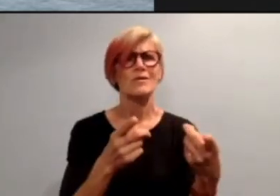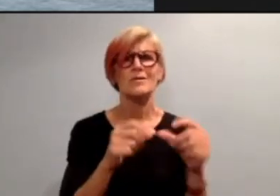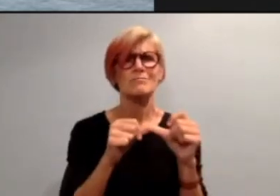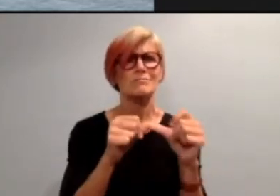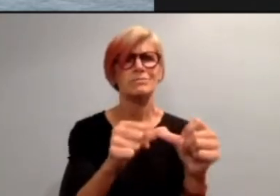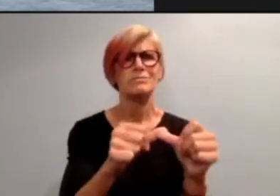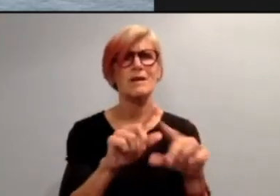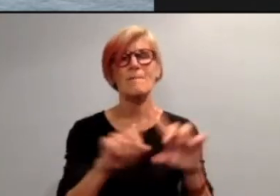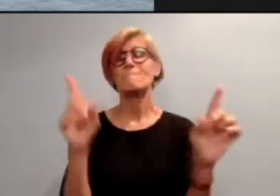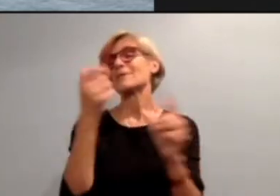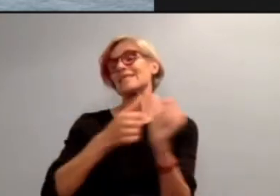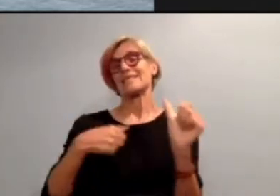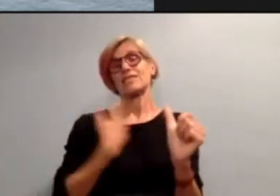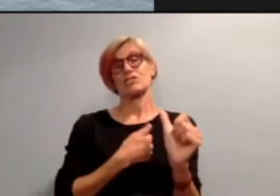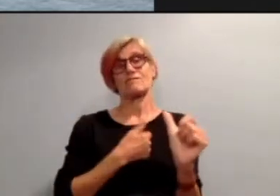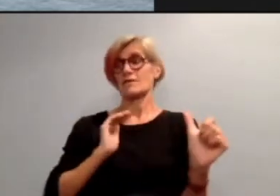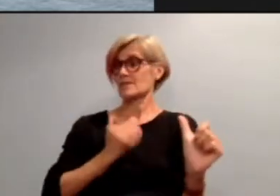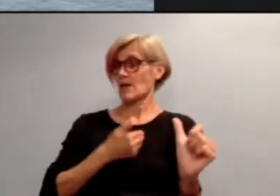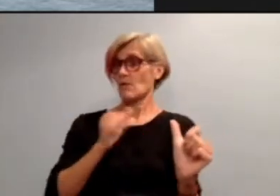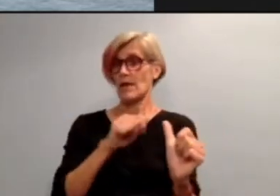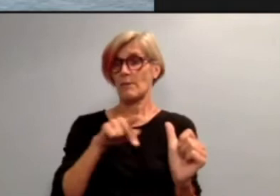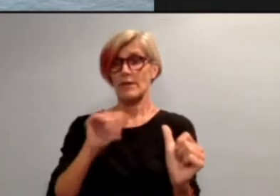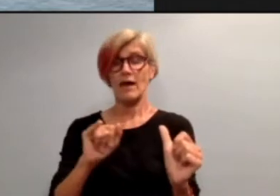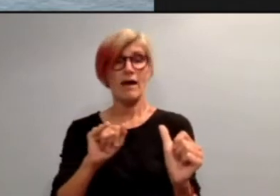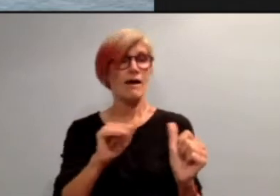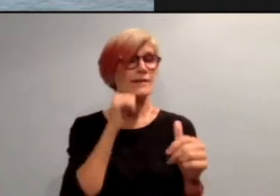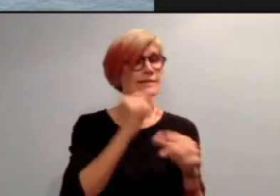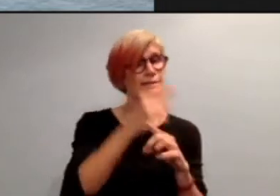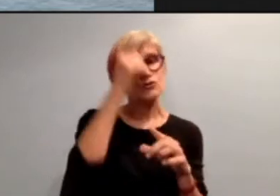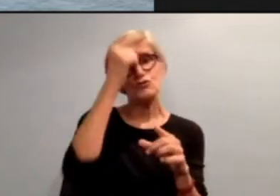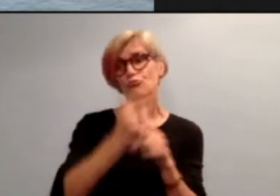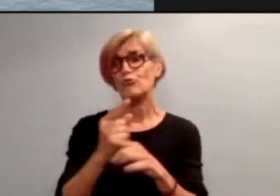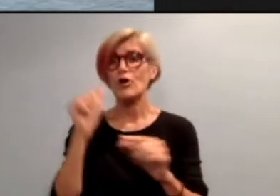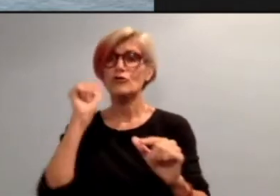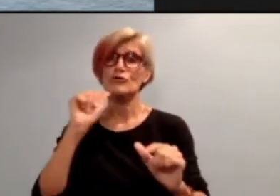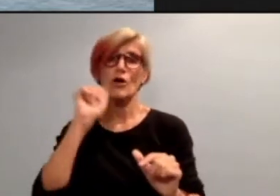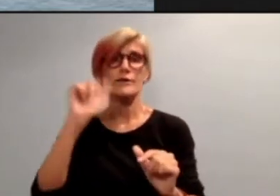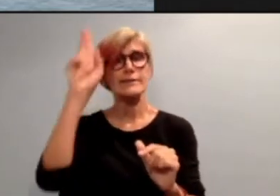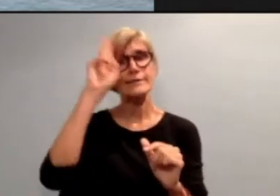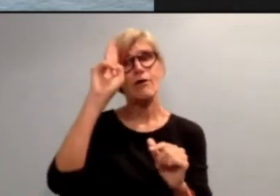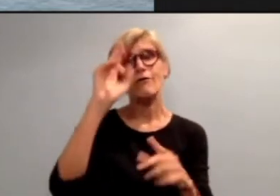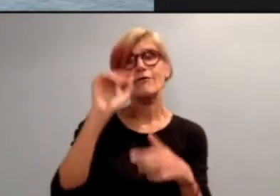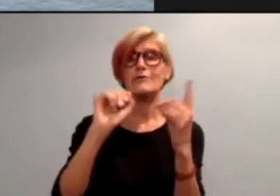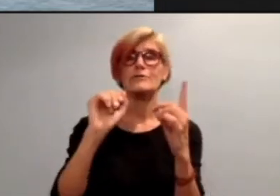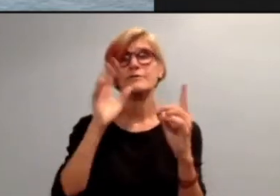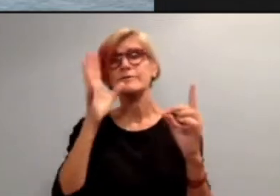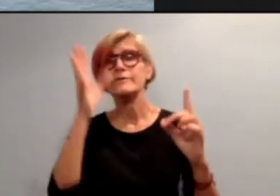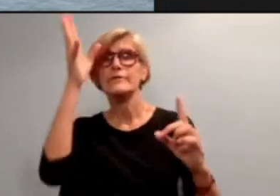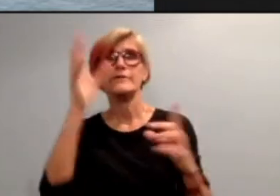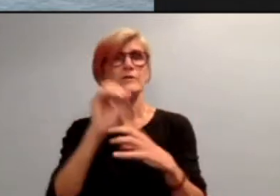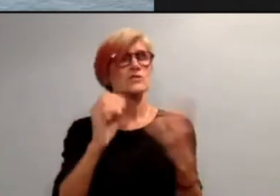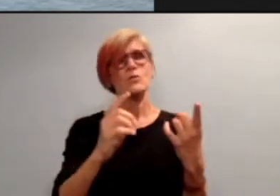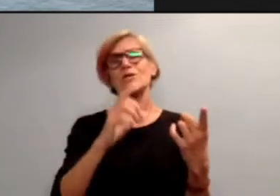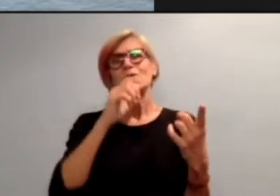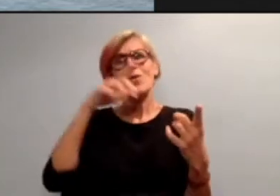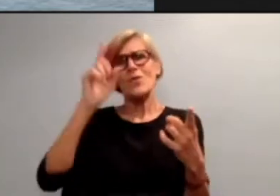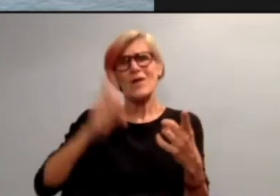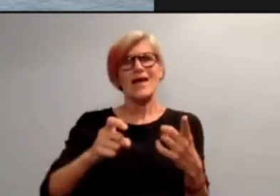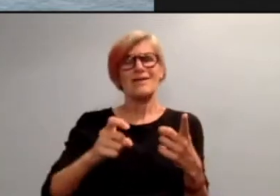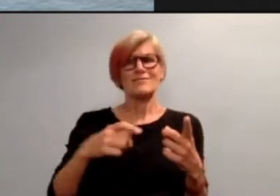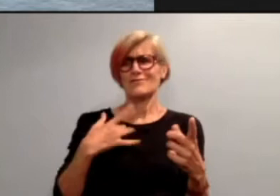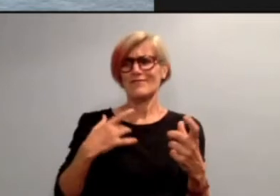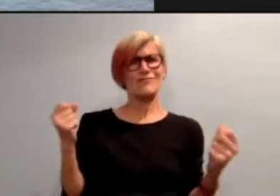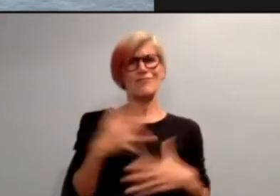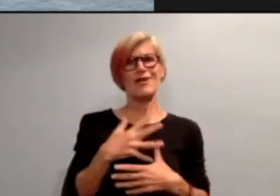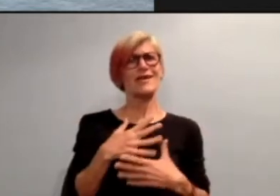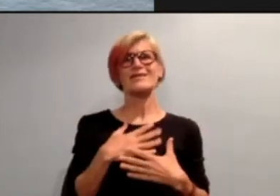our API sisters and brothers, our aunties and uncles, our gongongs and pawpaws to a place where we do not have to live in fear,